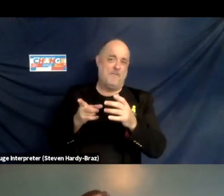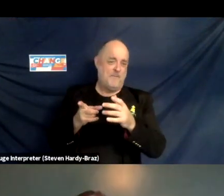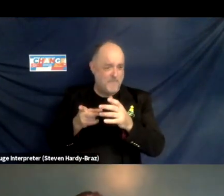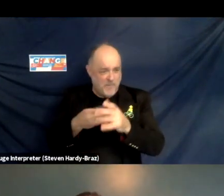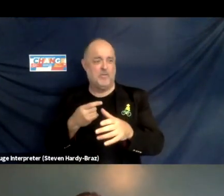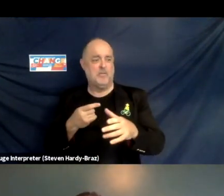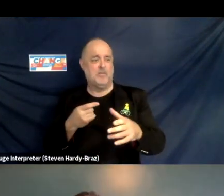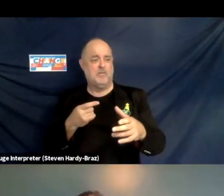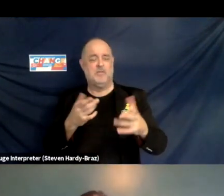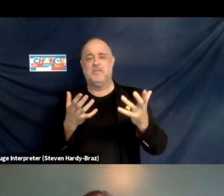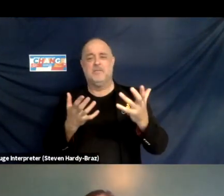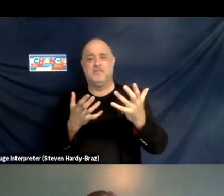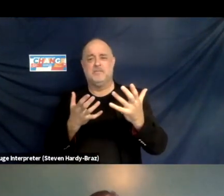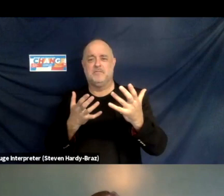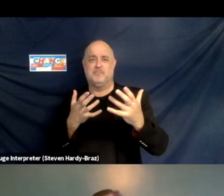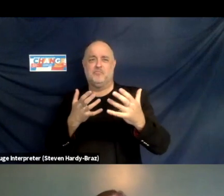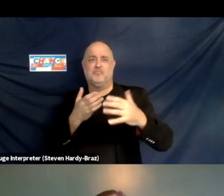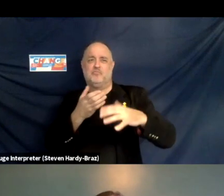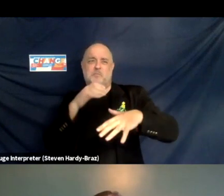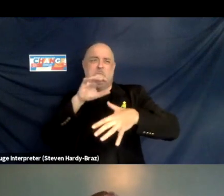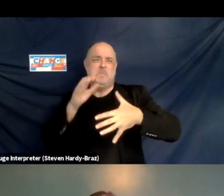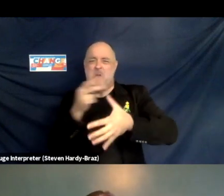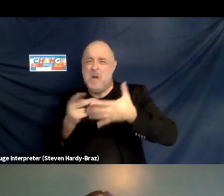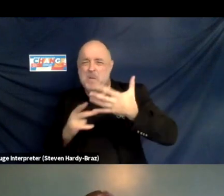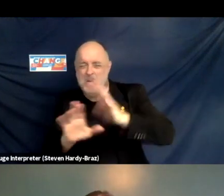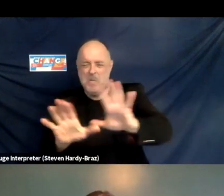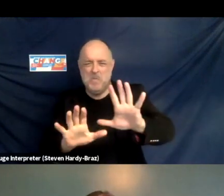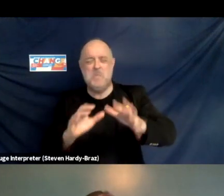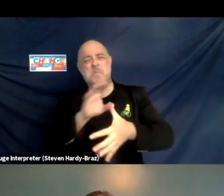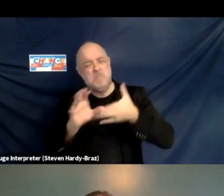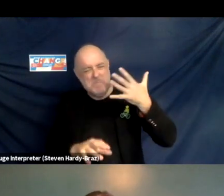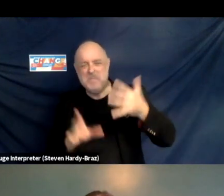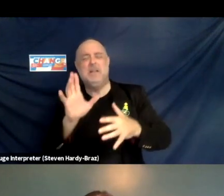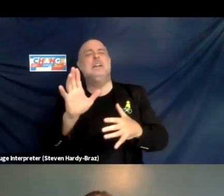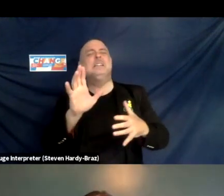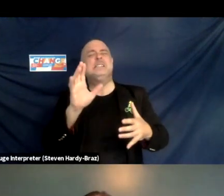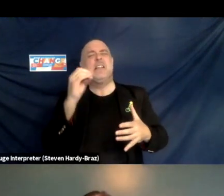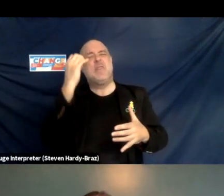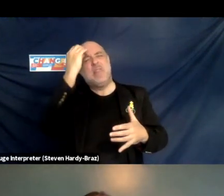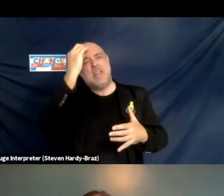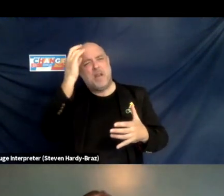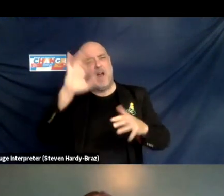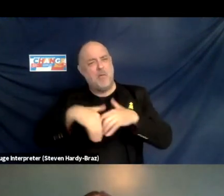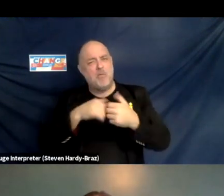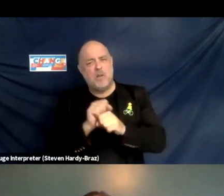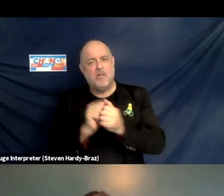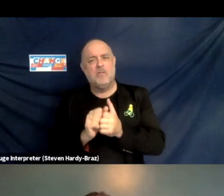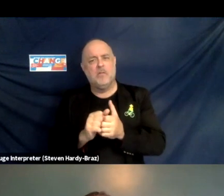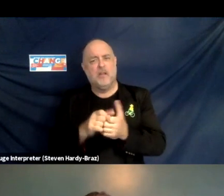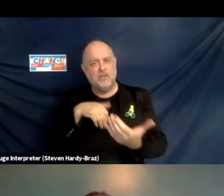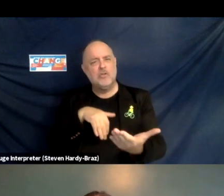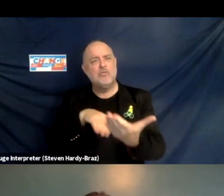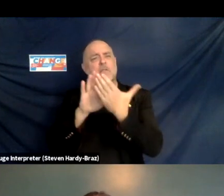my priorities or energy towards. I think if we're going to spend our time collectively, let's address